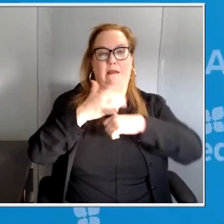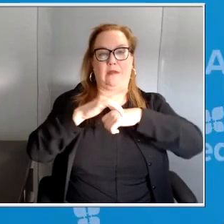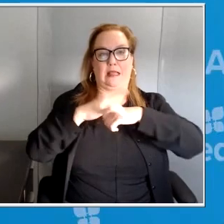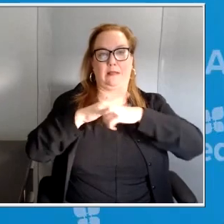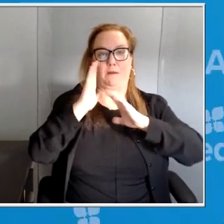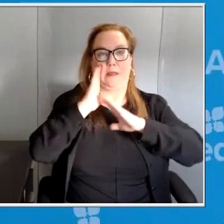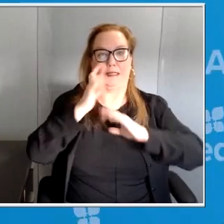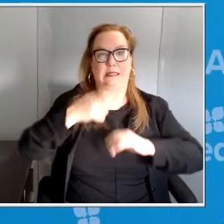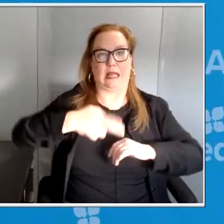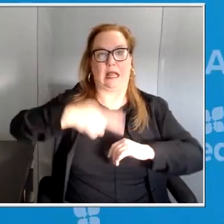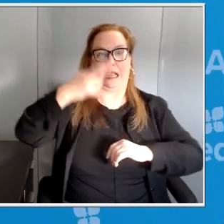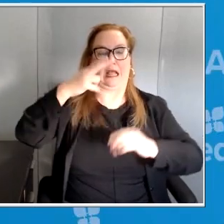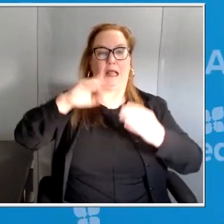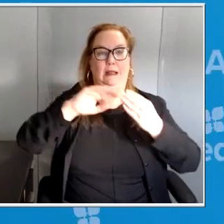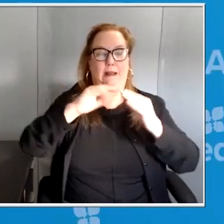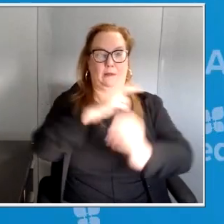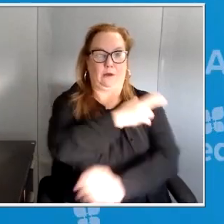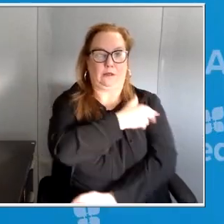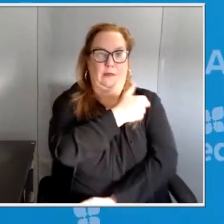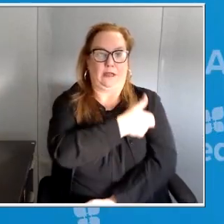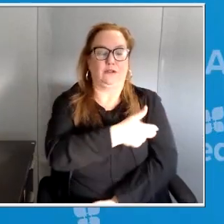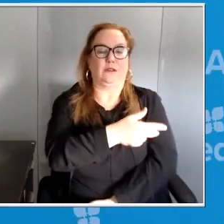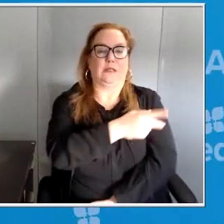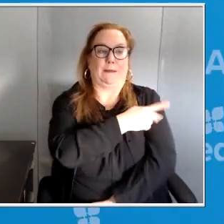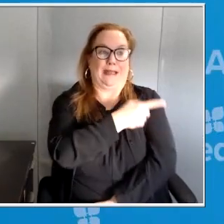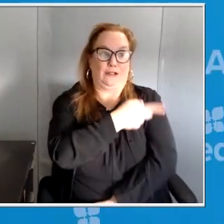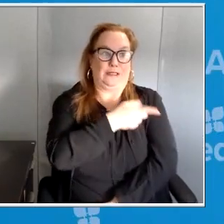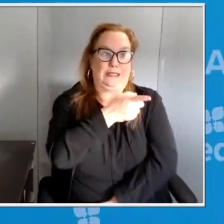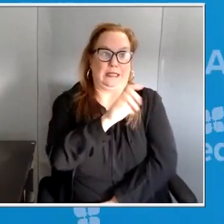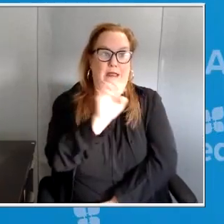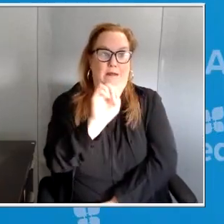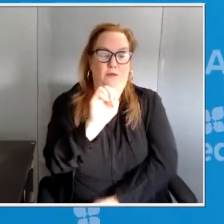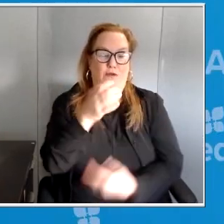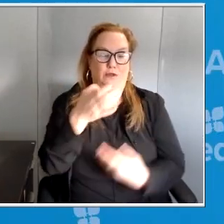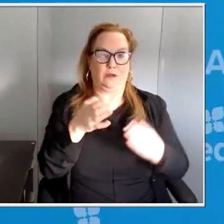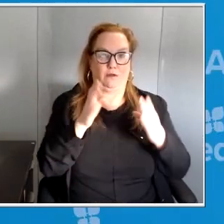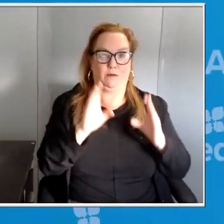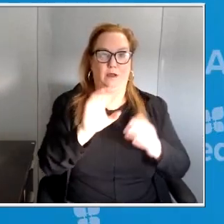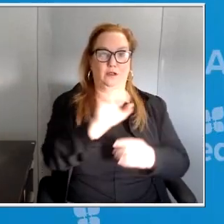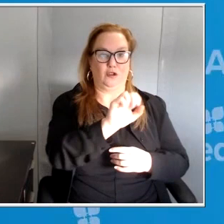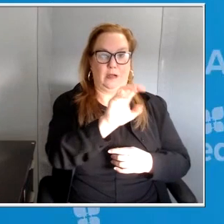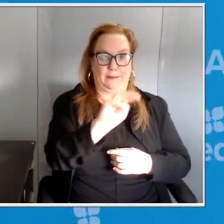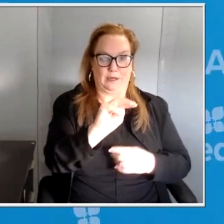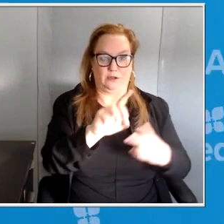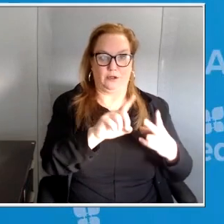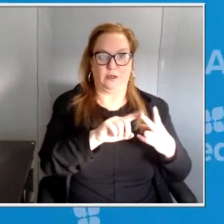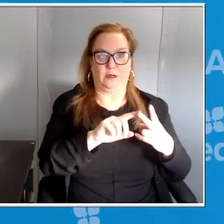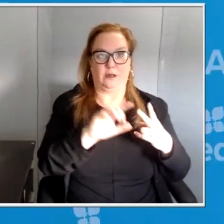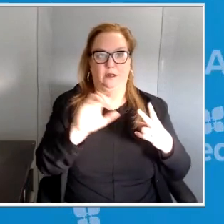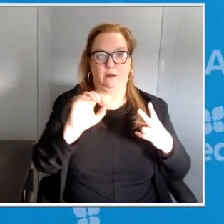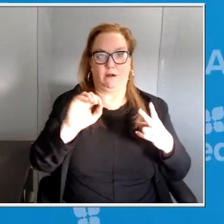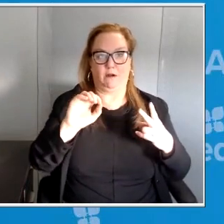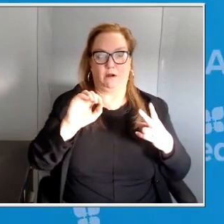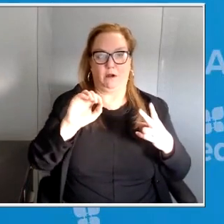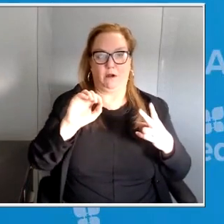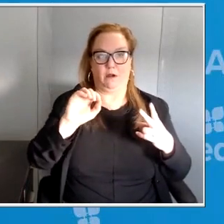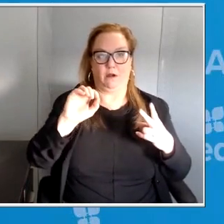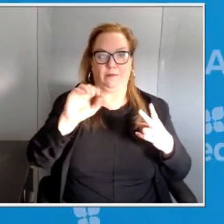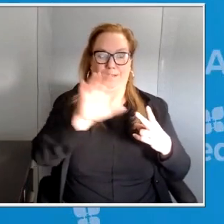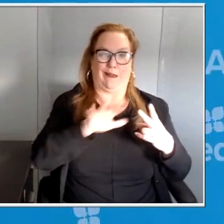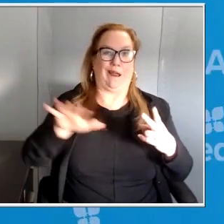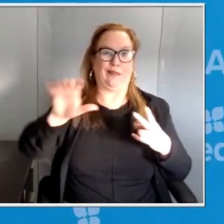high amount of patients holding in the EDs throughout both Shawnee Mission as well as our satellite